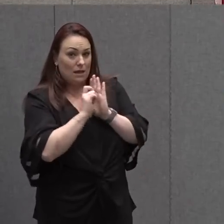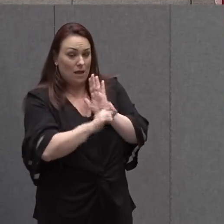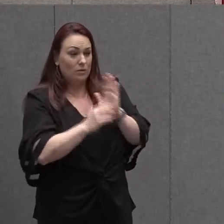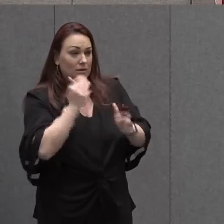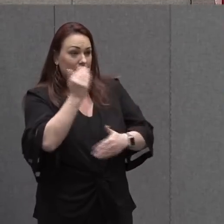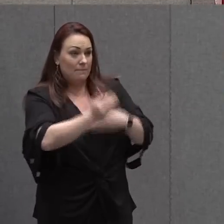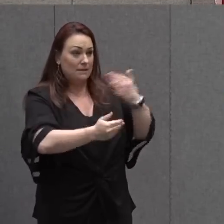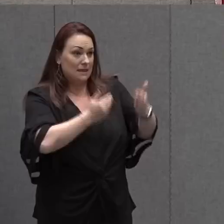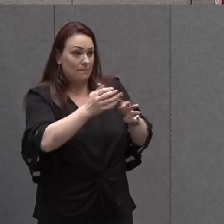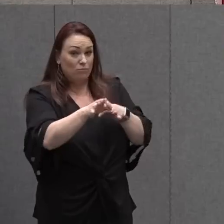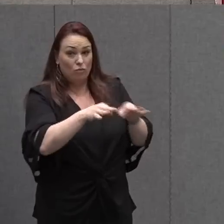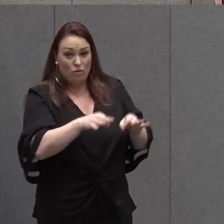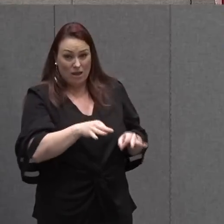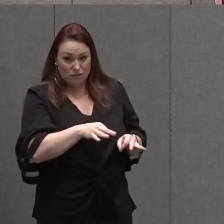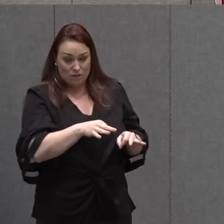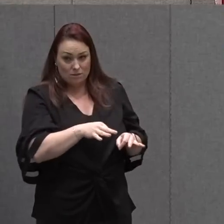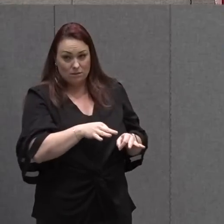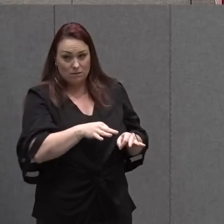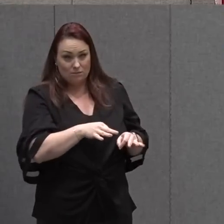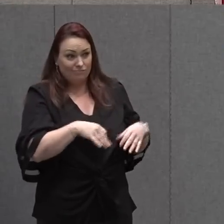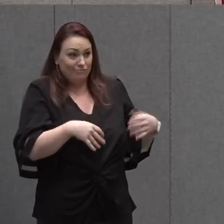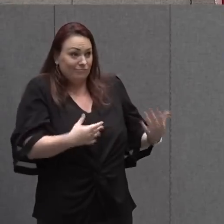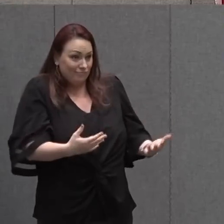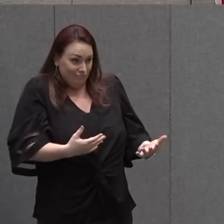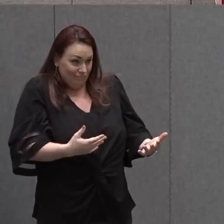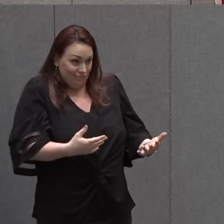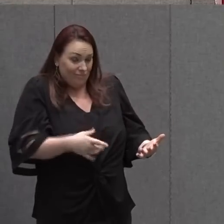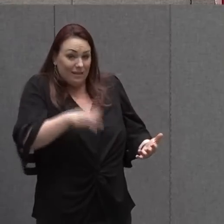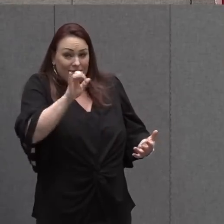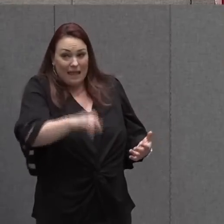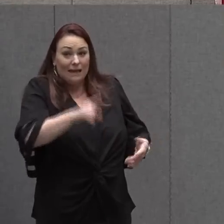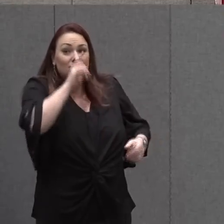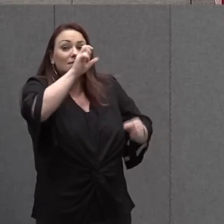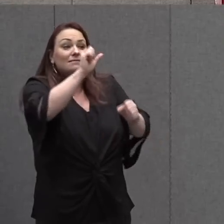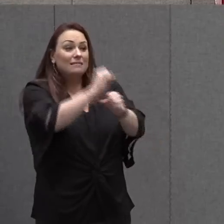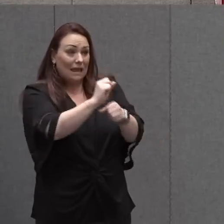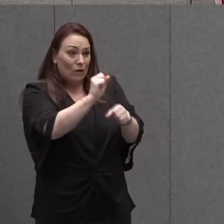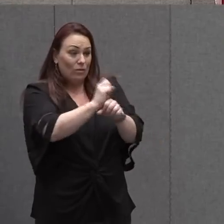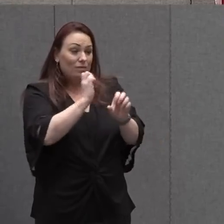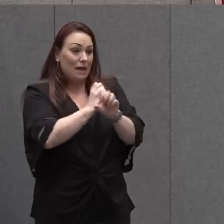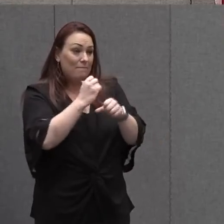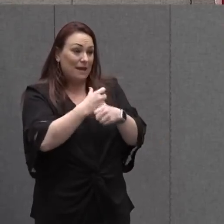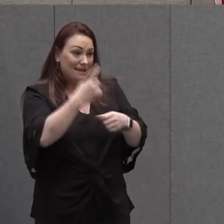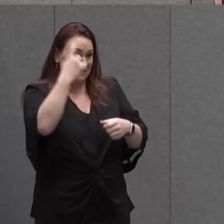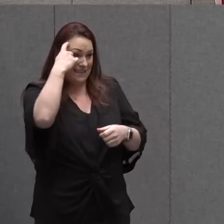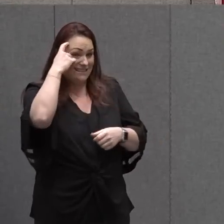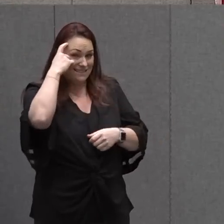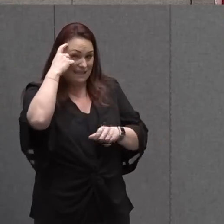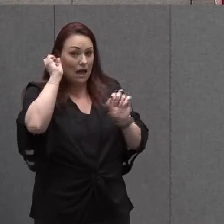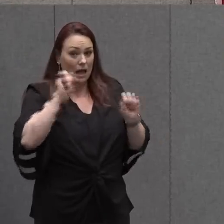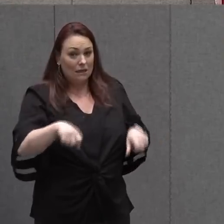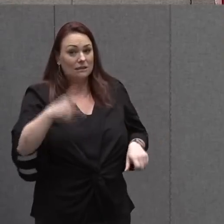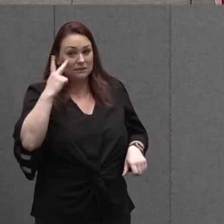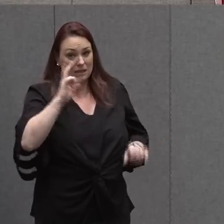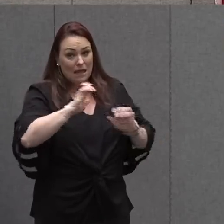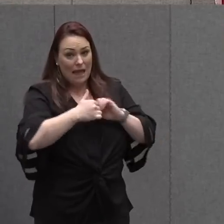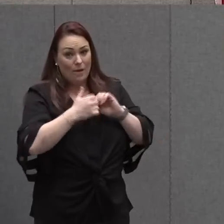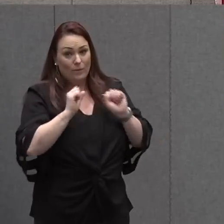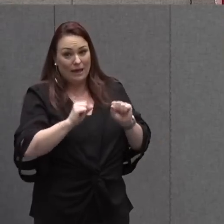step-by-step directions, that is literal. That makes sense. I could see how we